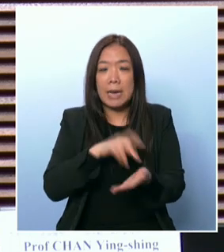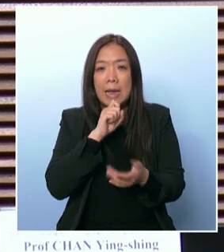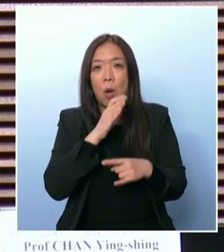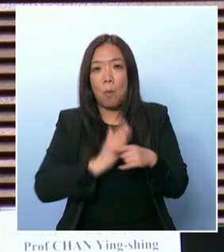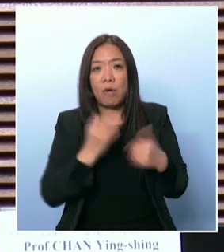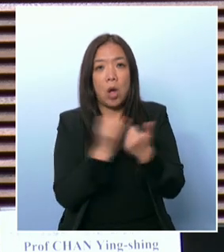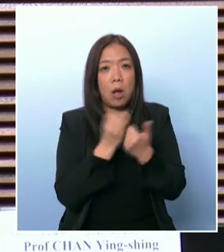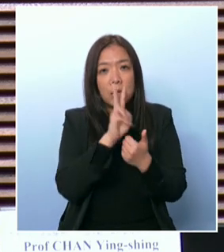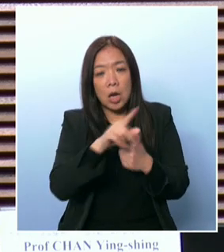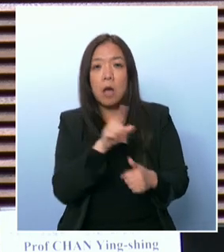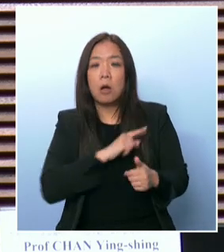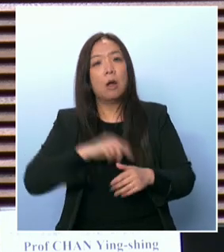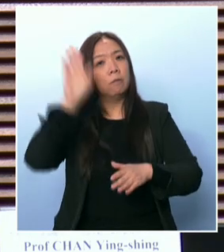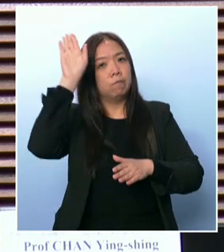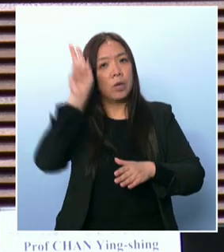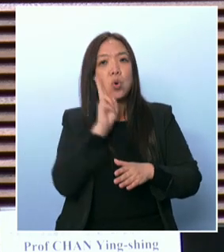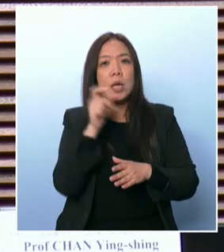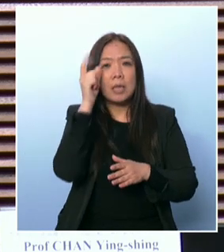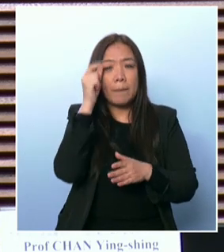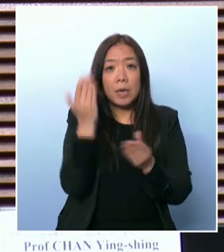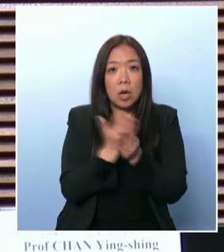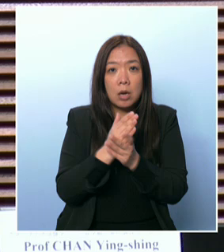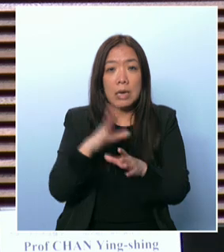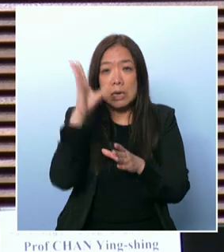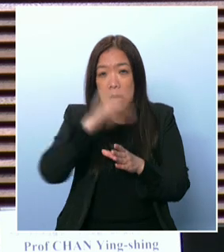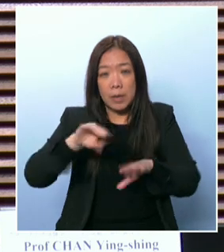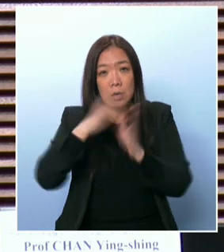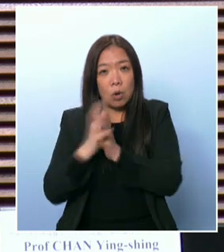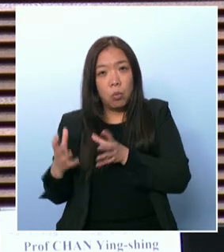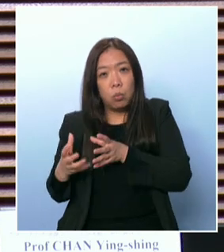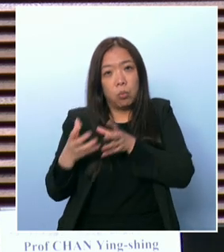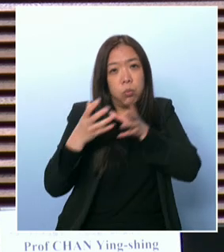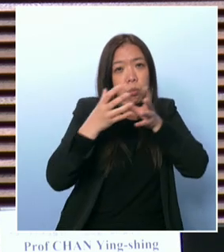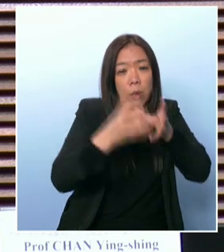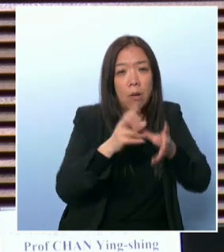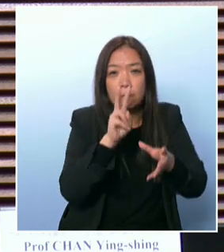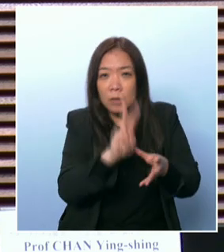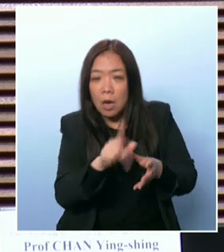patients, at nighttime are very different from those in daytime.